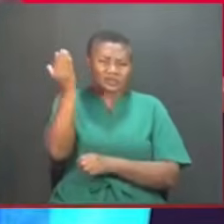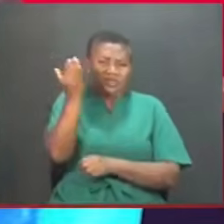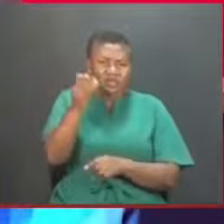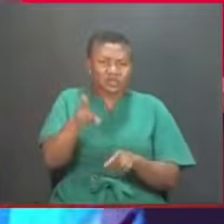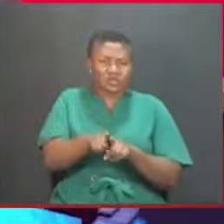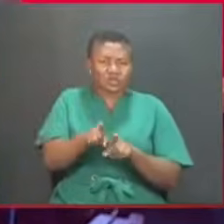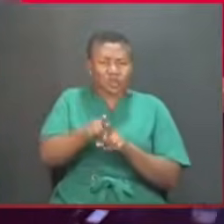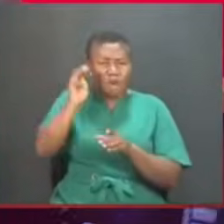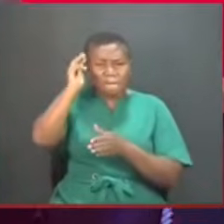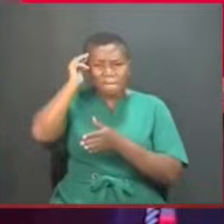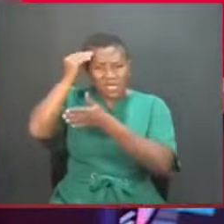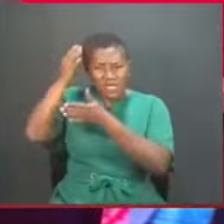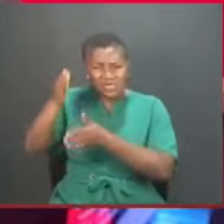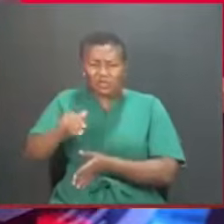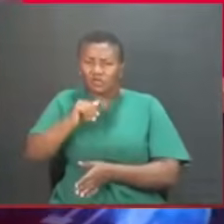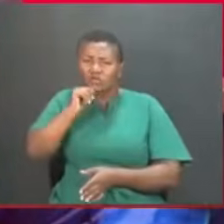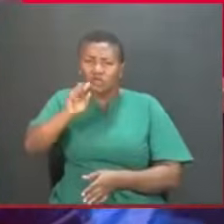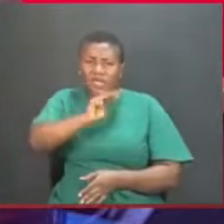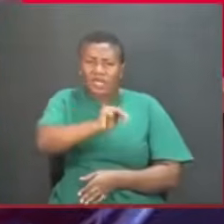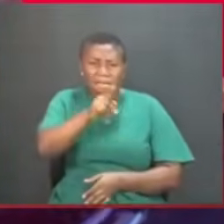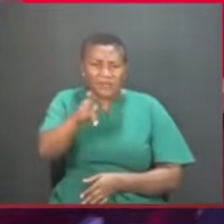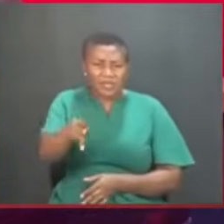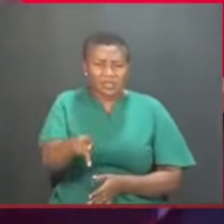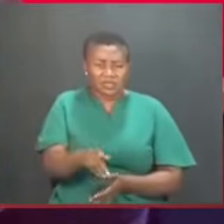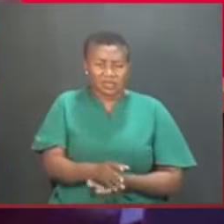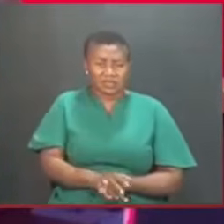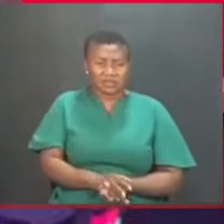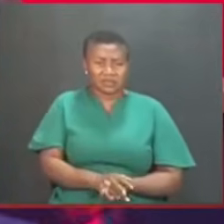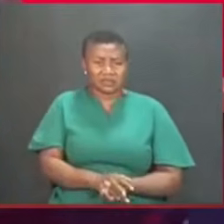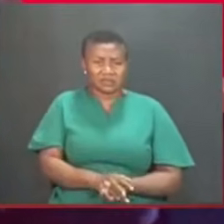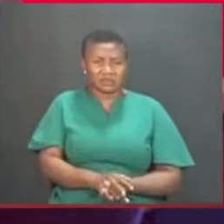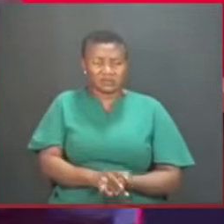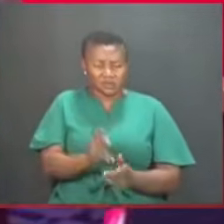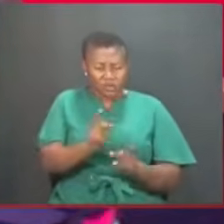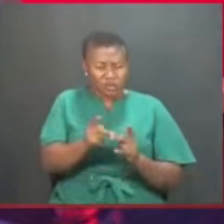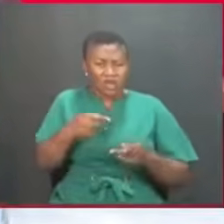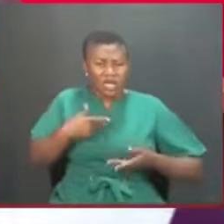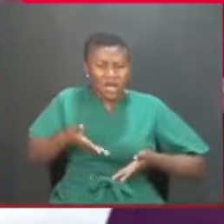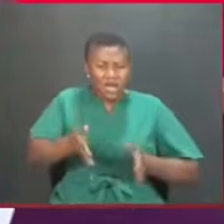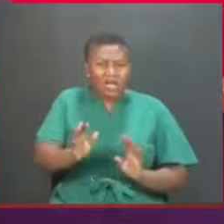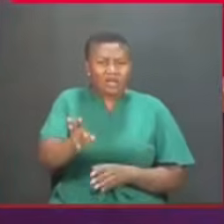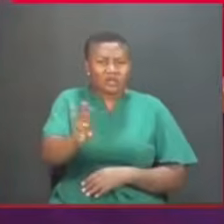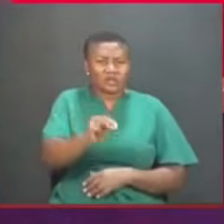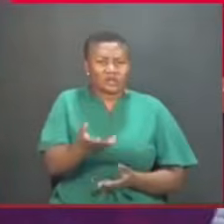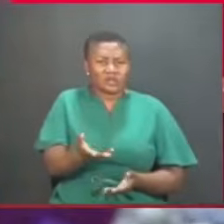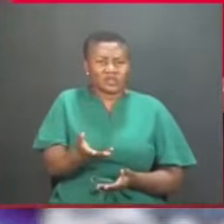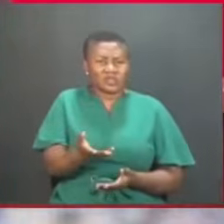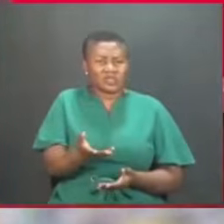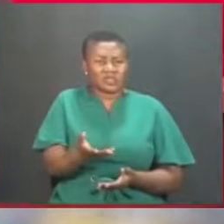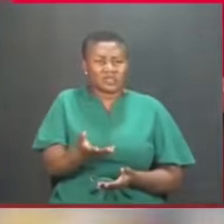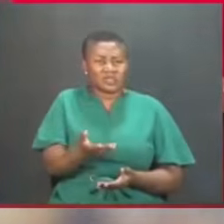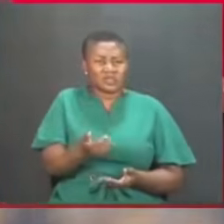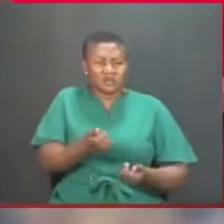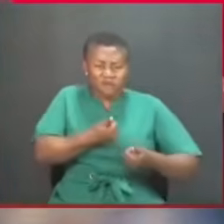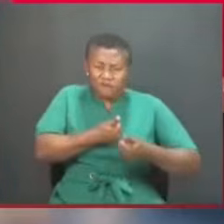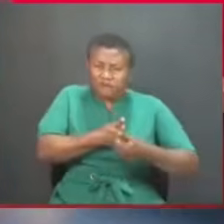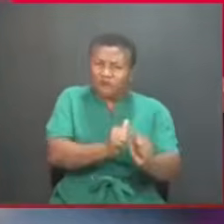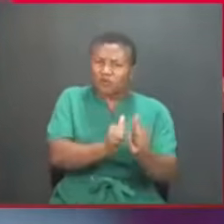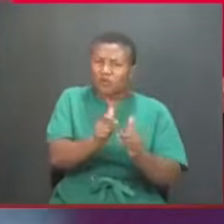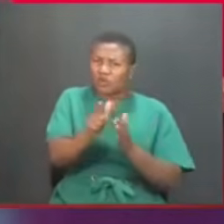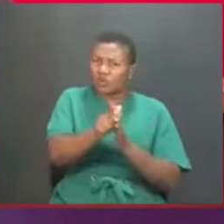not as a member of parliament. And so I permitted him to do so, guided by the Standing